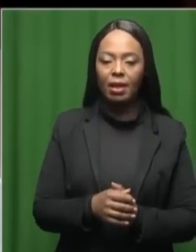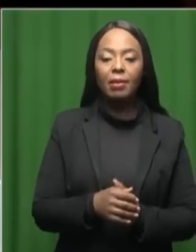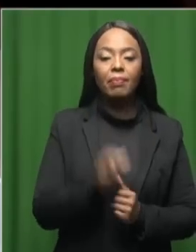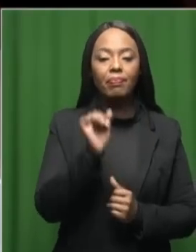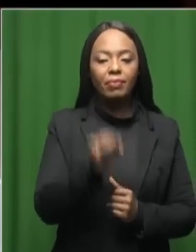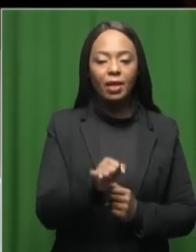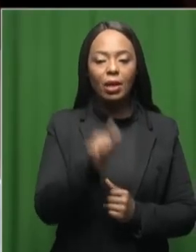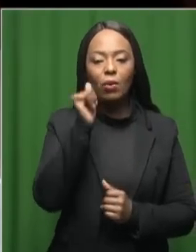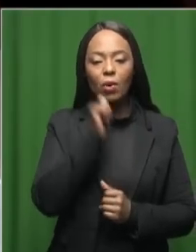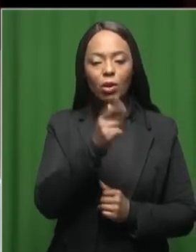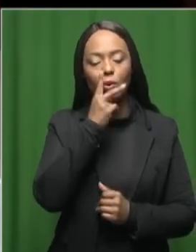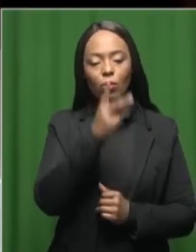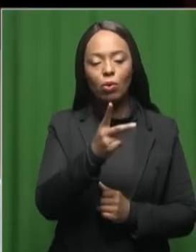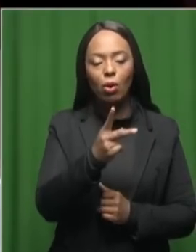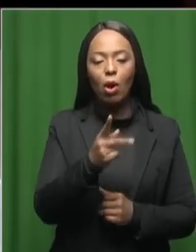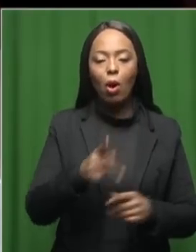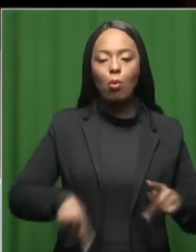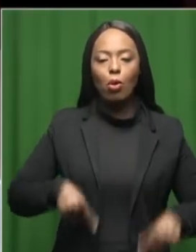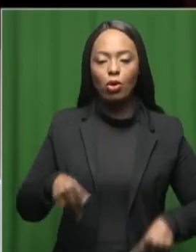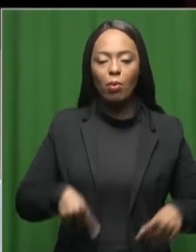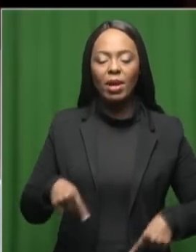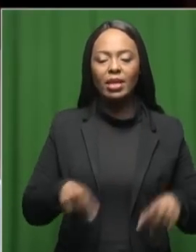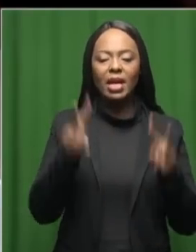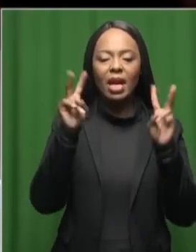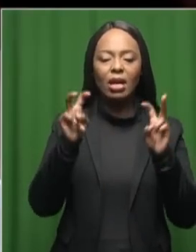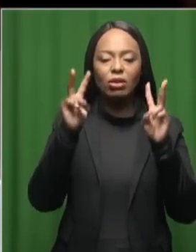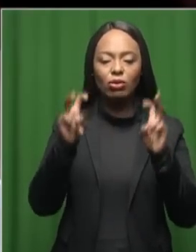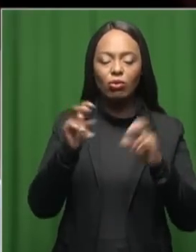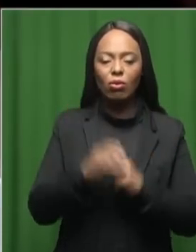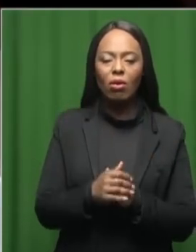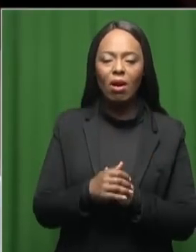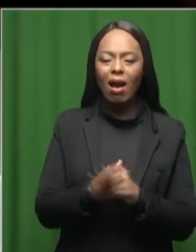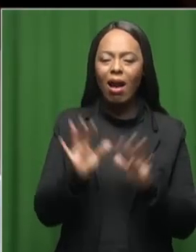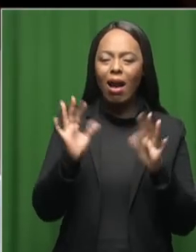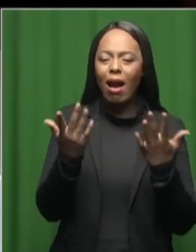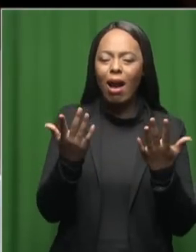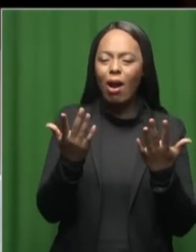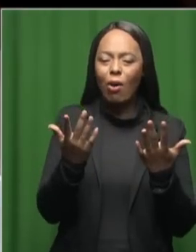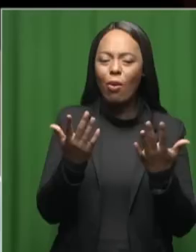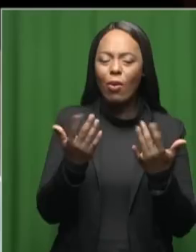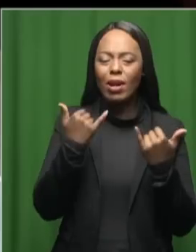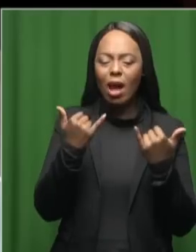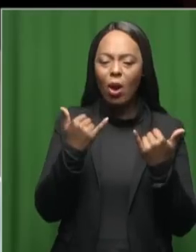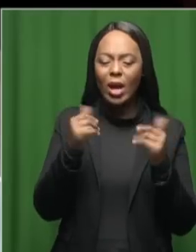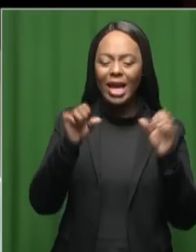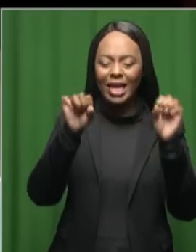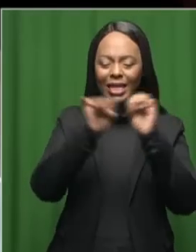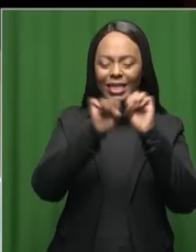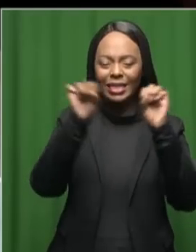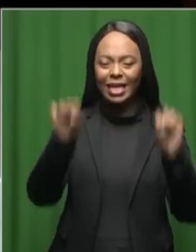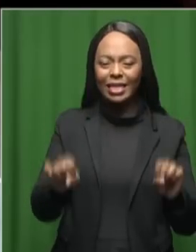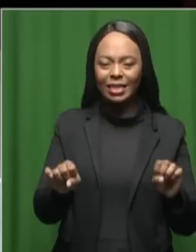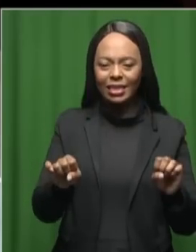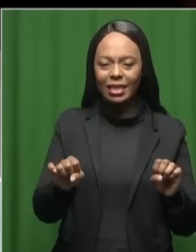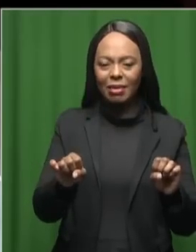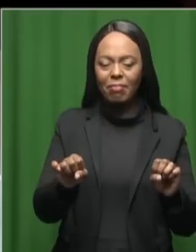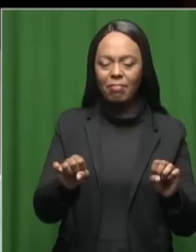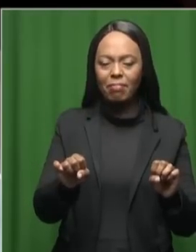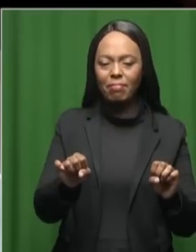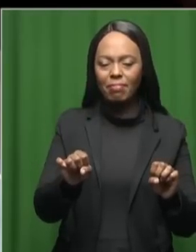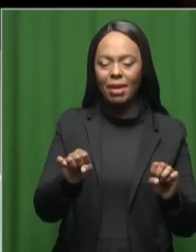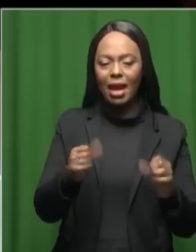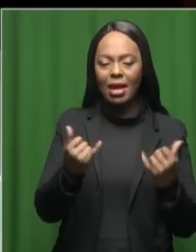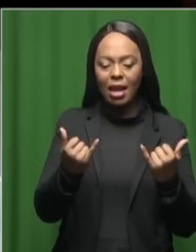the procurement issues on this, I mean, how does this get through the system? How is it that a service provider, because I know you